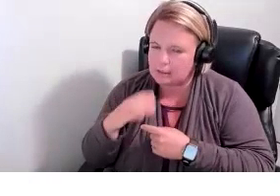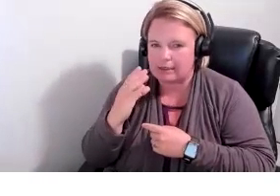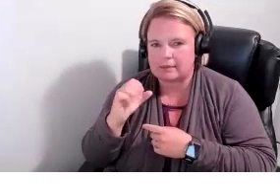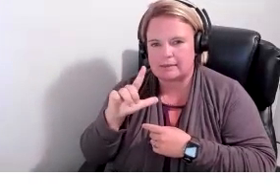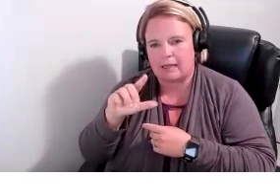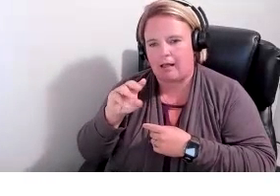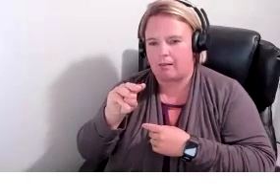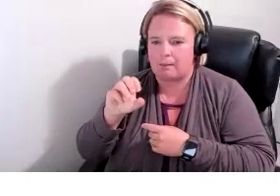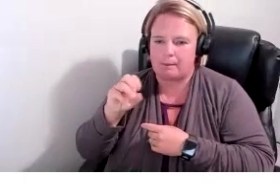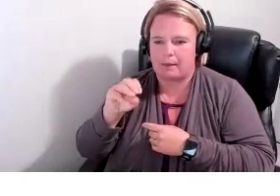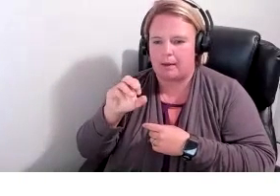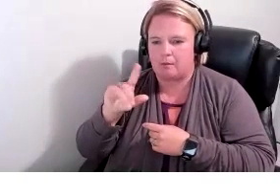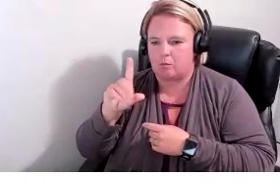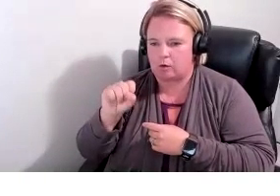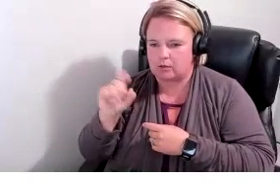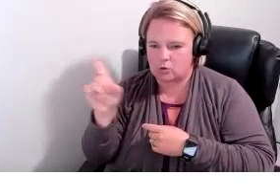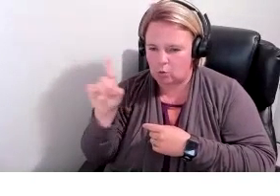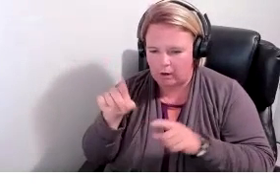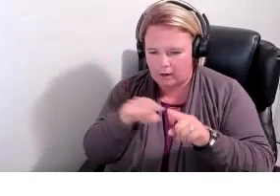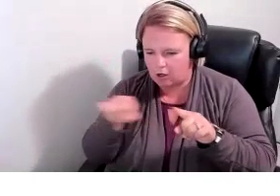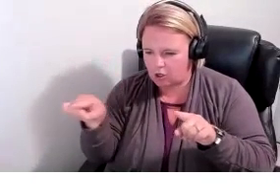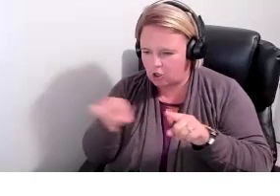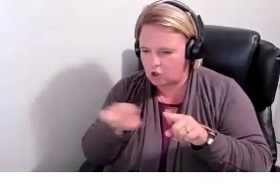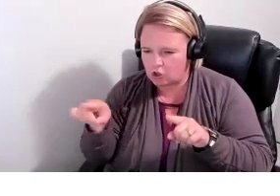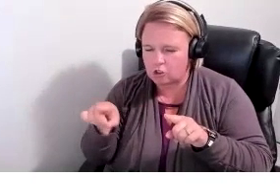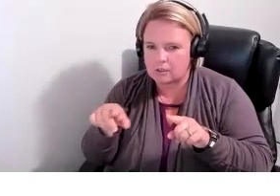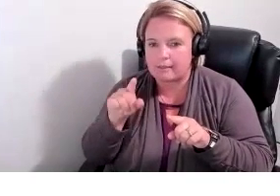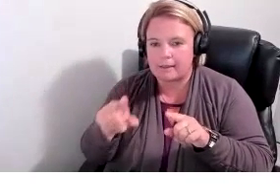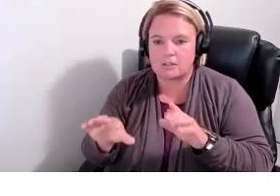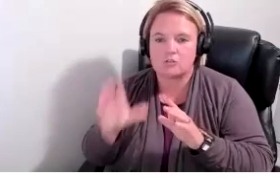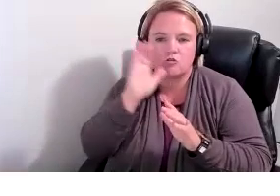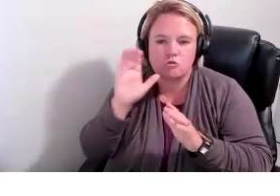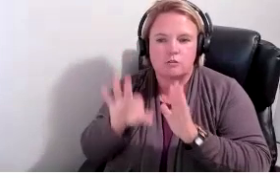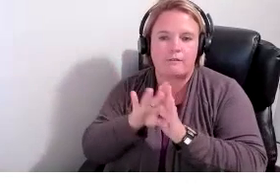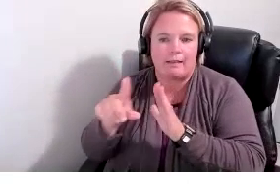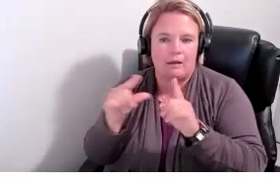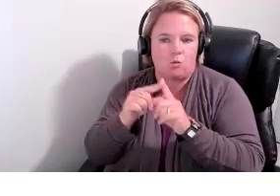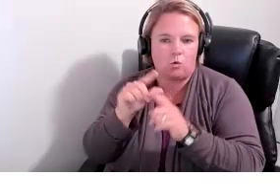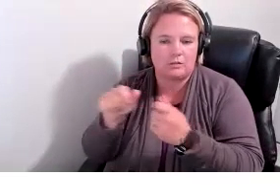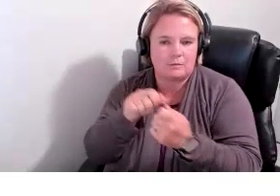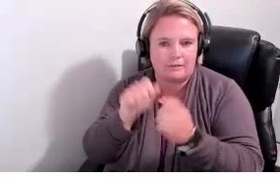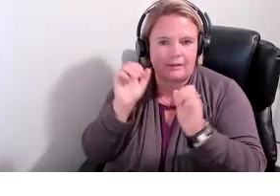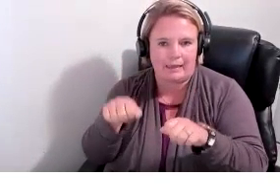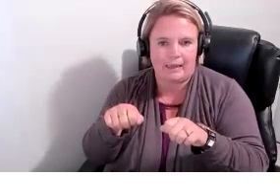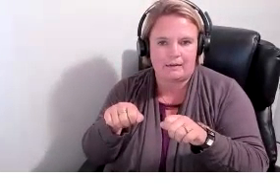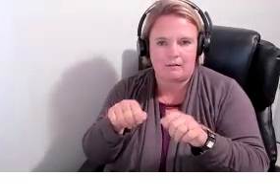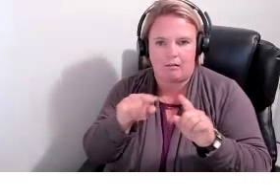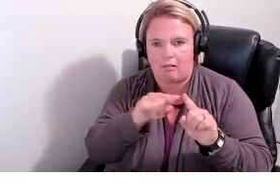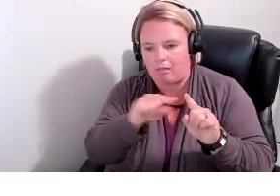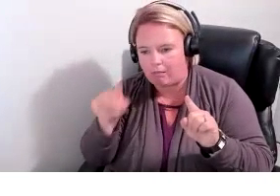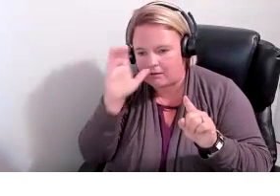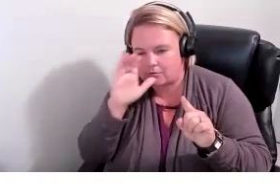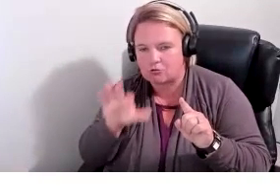membranes. Well, I don't remember where that's at in this video, right? They can look it up and go right to that part of the